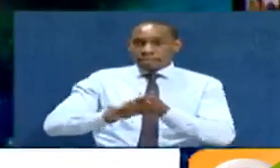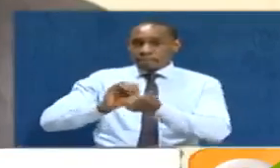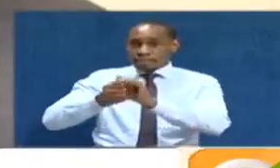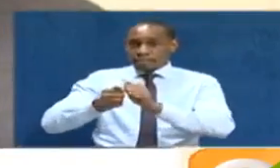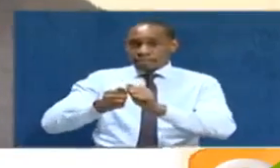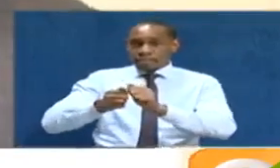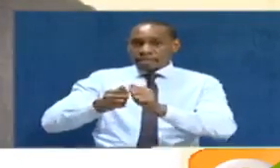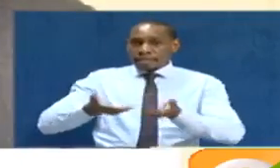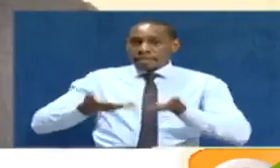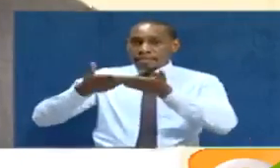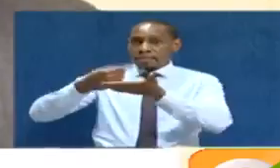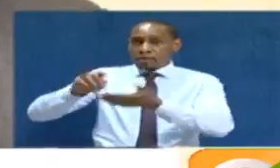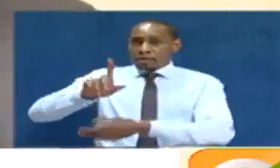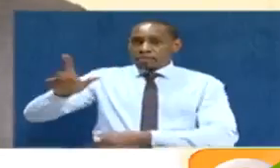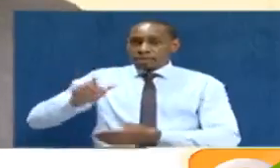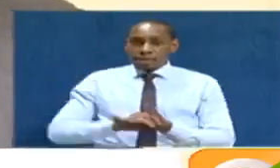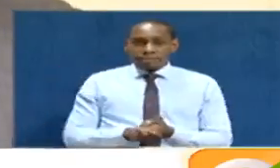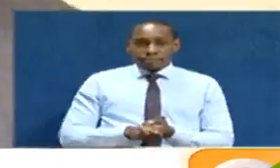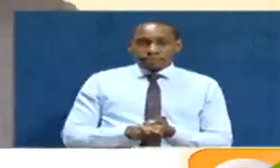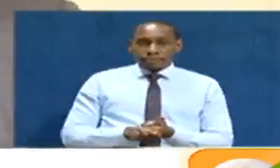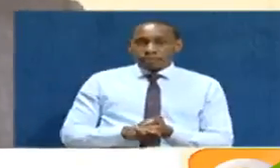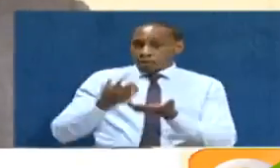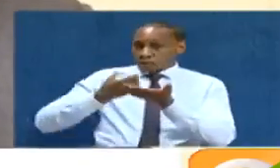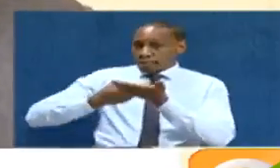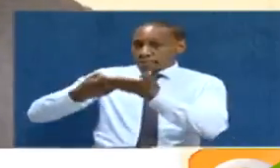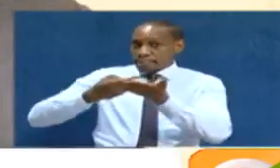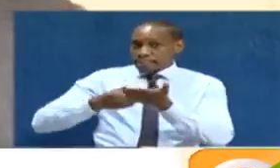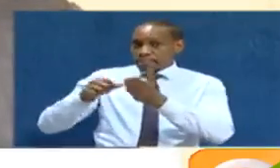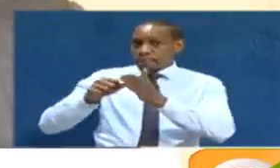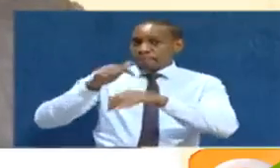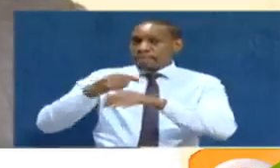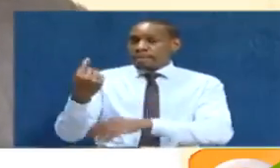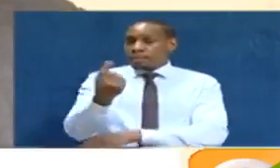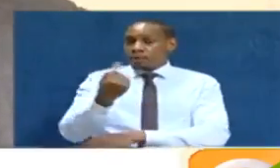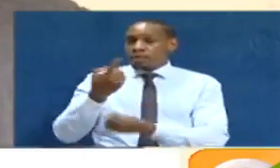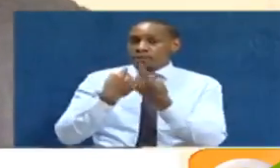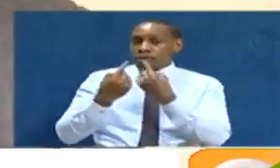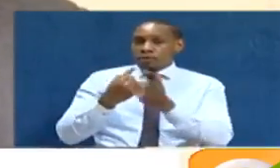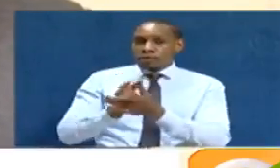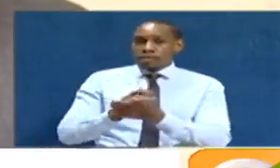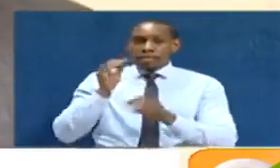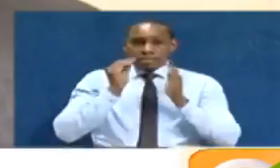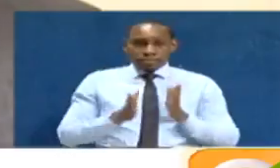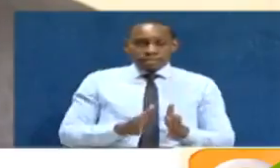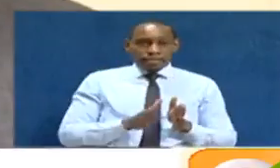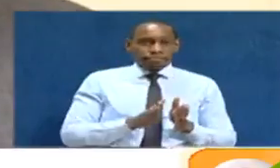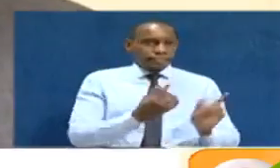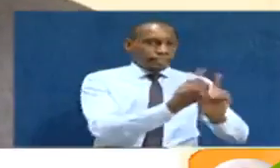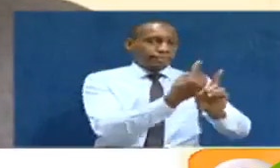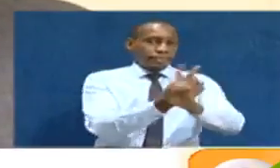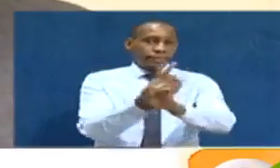correct bill. We would only start talking about a problem if we are talking about speakers from